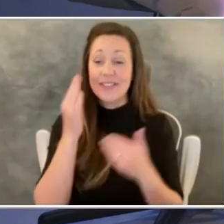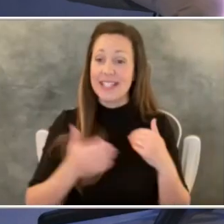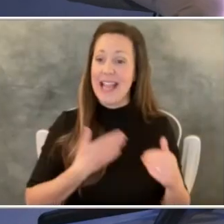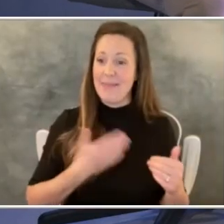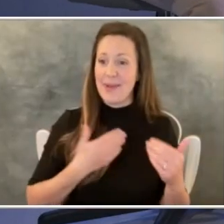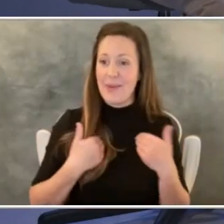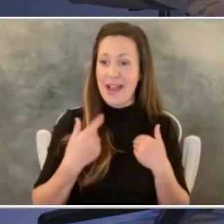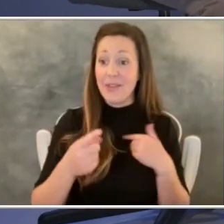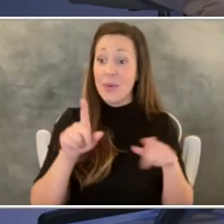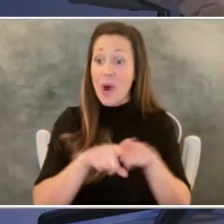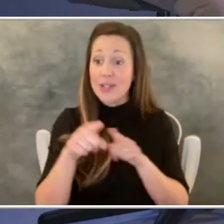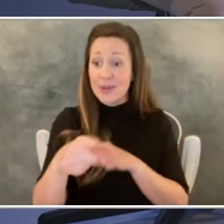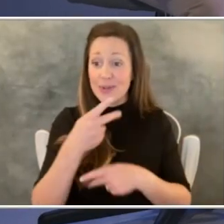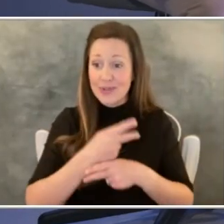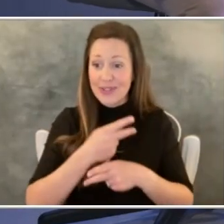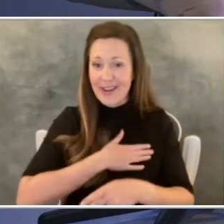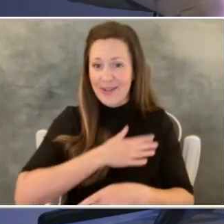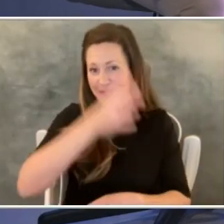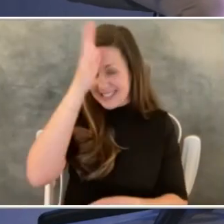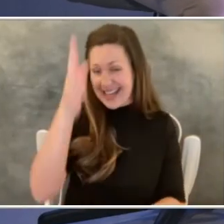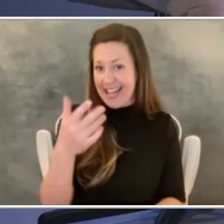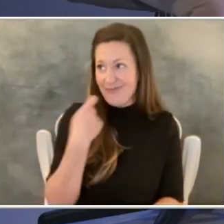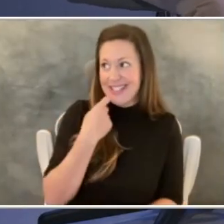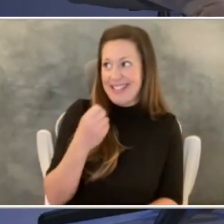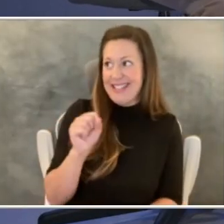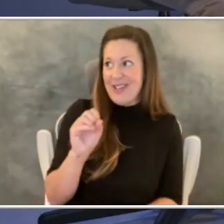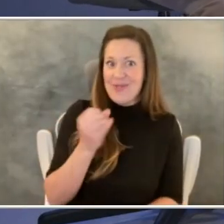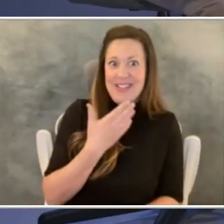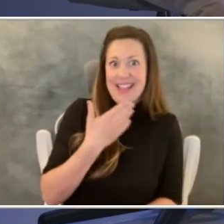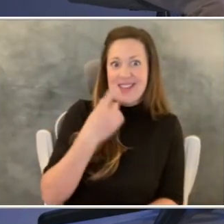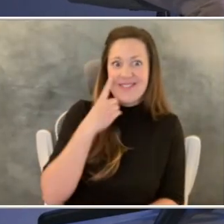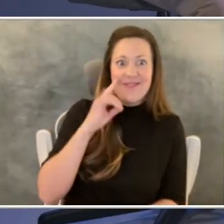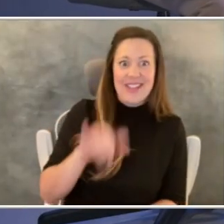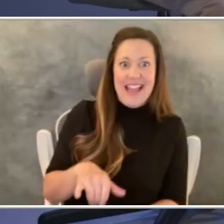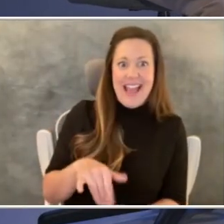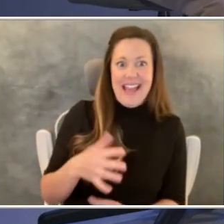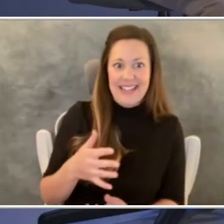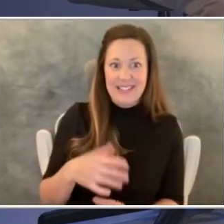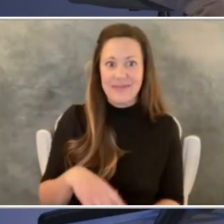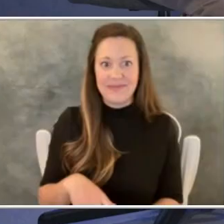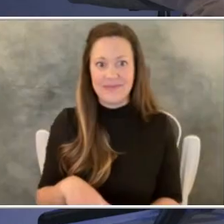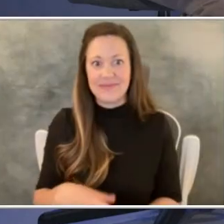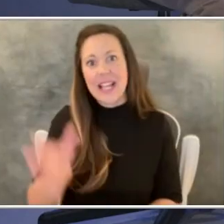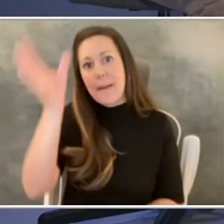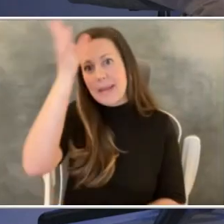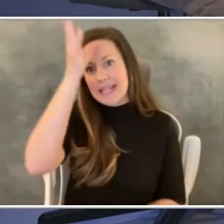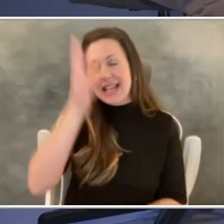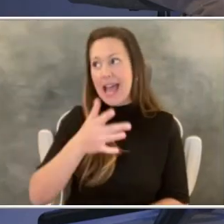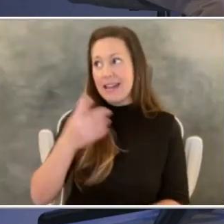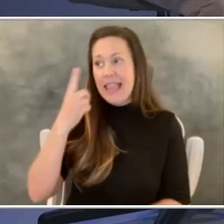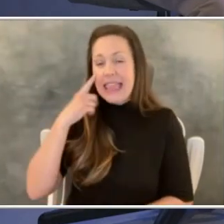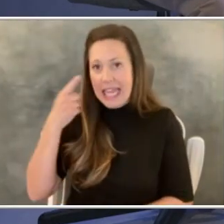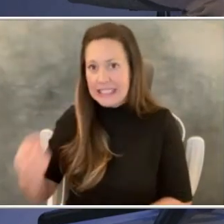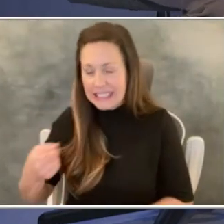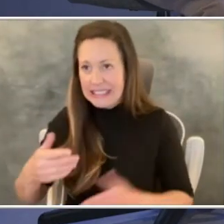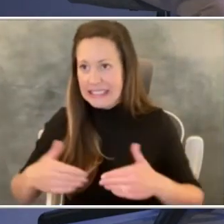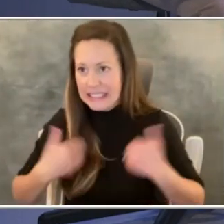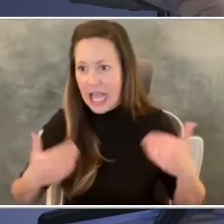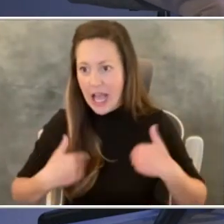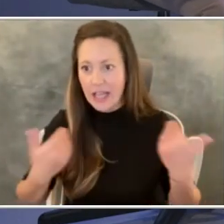the other week, so thank you for that. And you did that because he thinks that he's Gabe's age, so that's what keeps your clinic probably pretty busy.